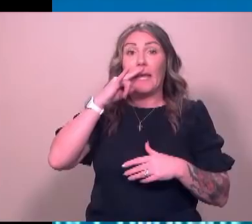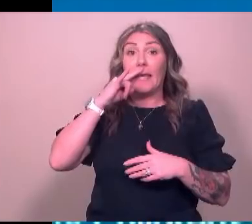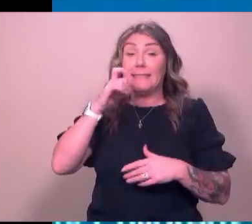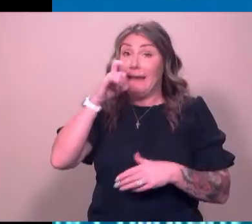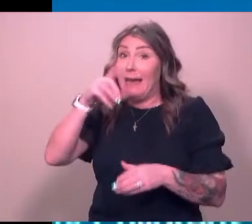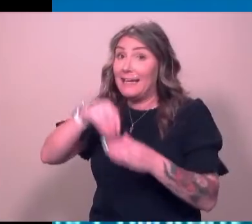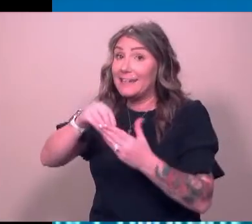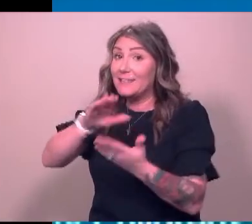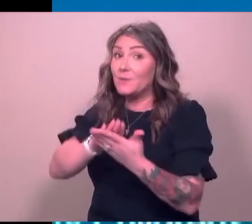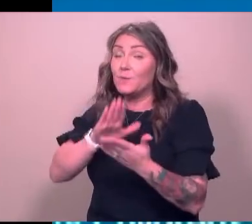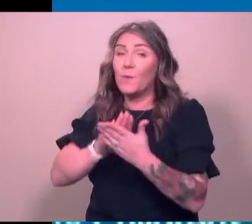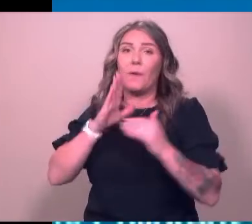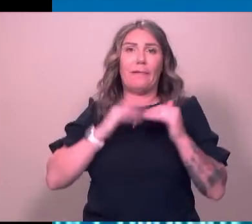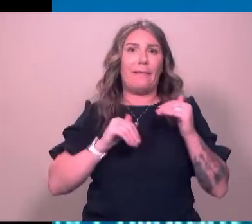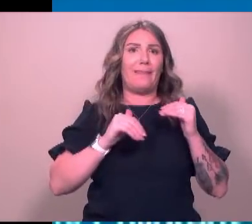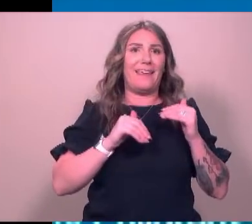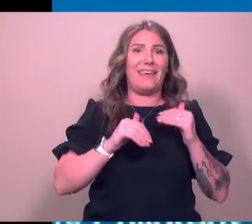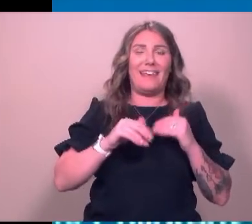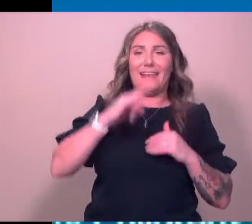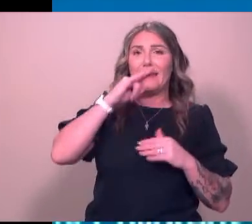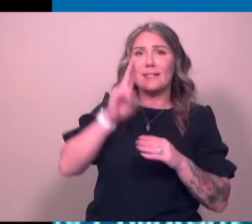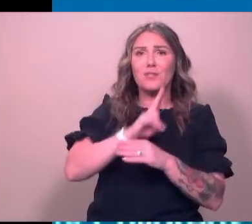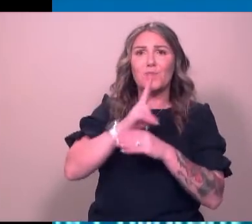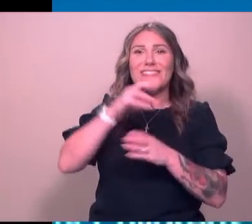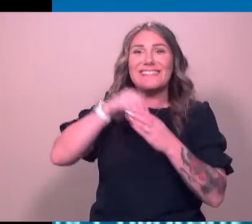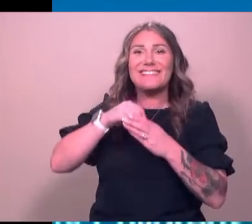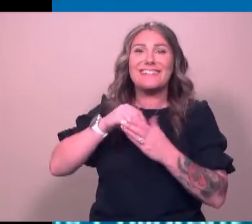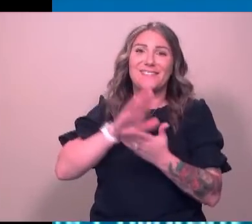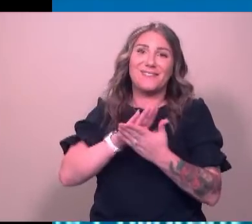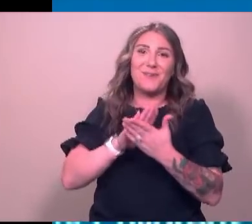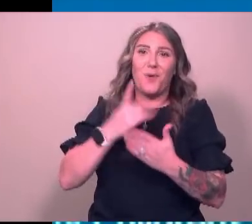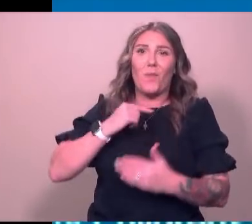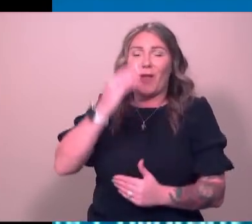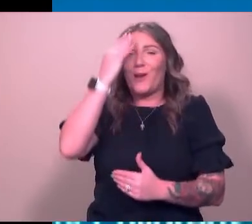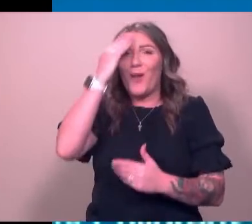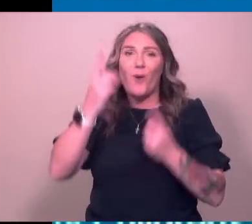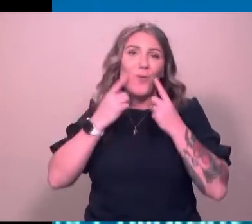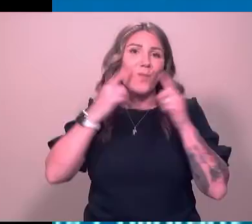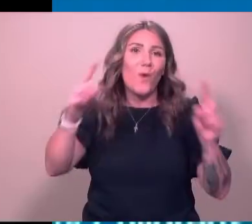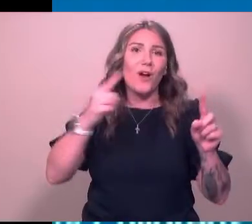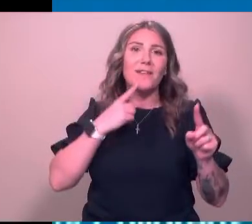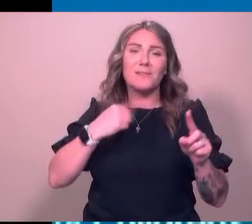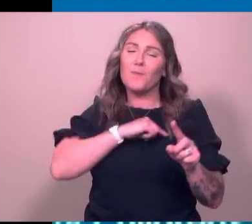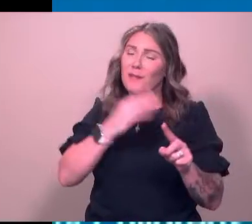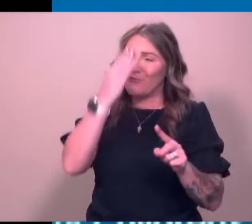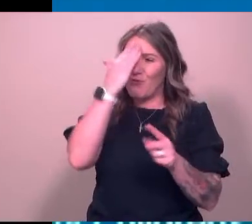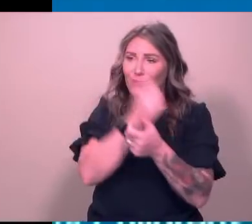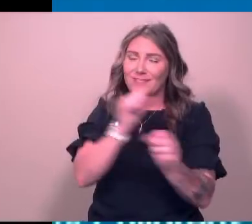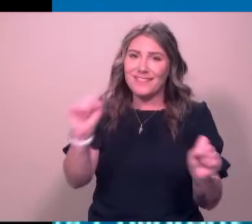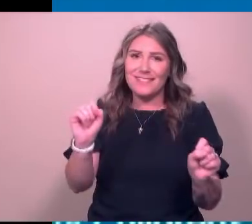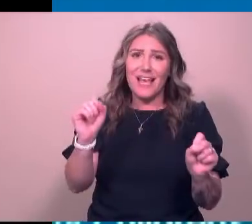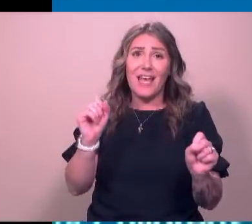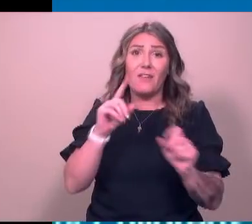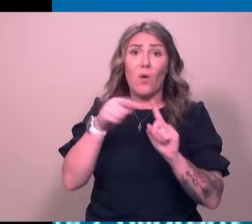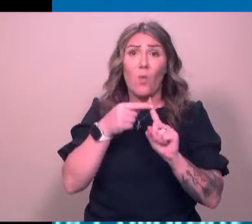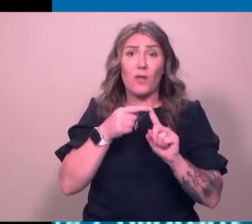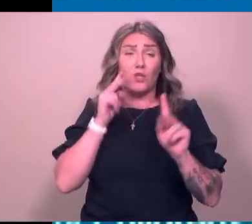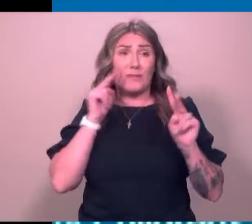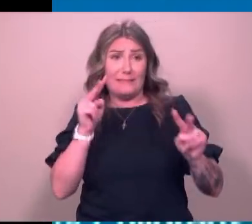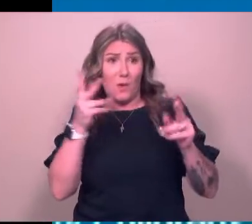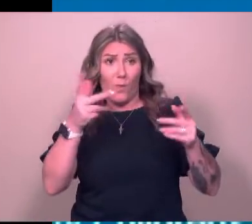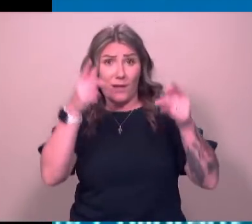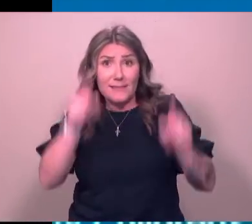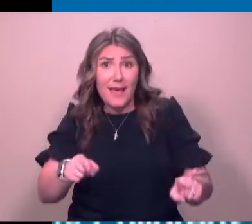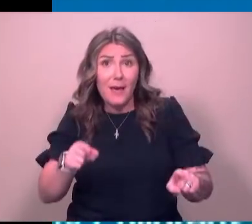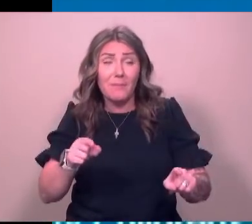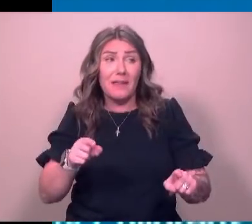school than kids wearing masks in school. So we know that it works. We know that it's safe. When we look at what's happening with